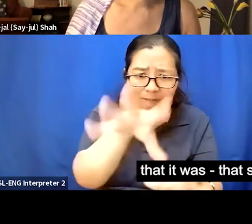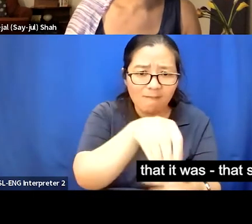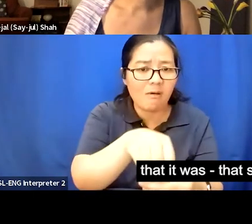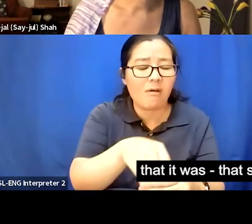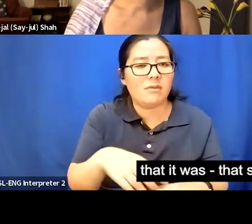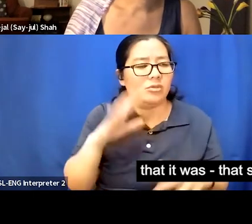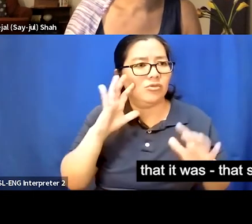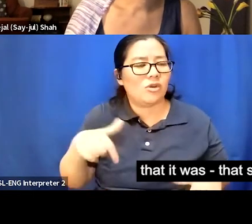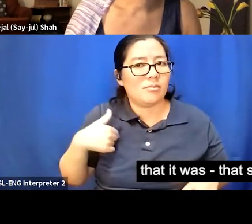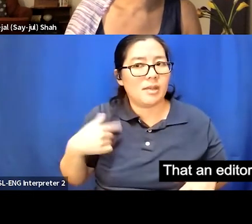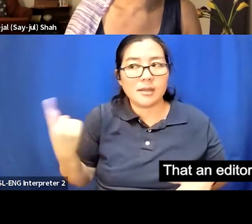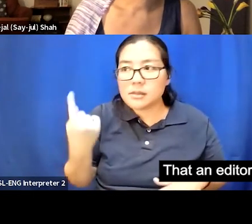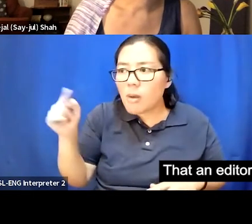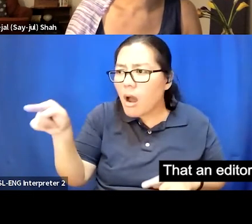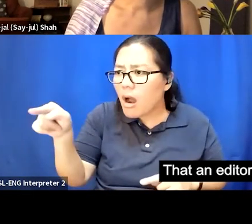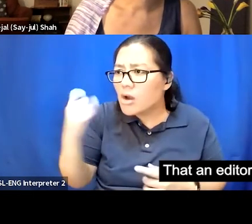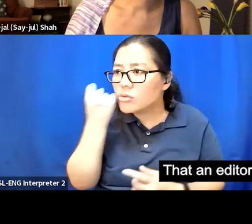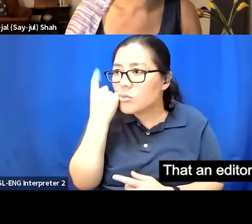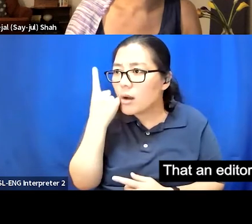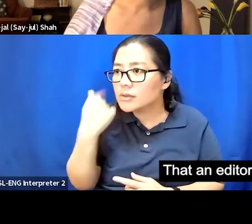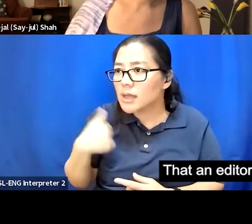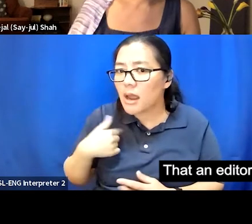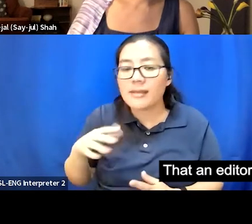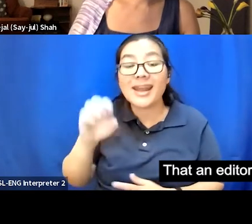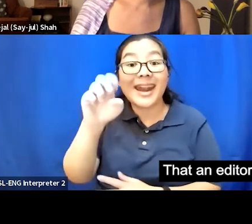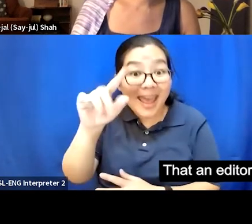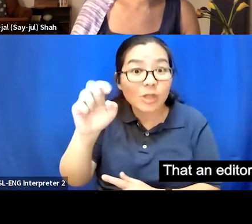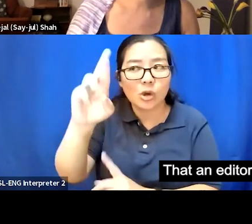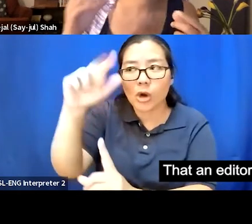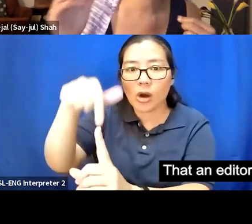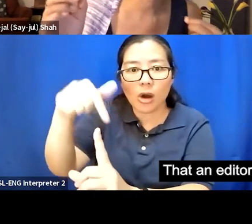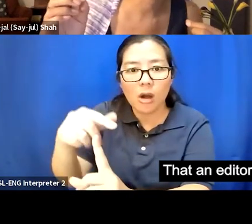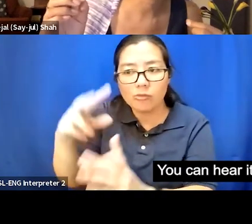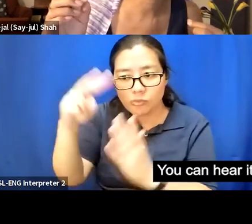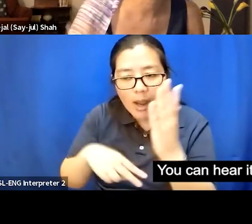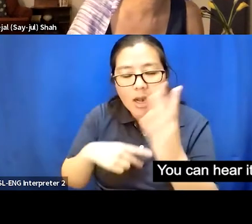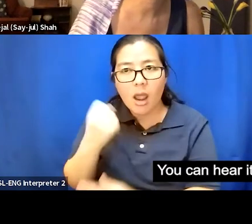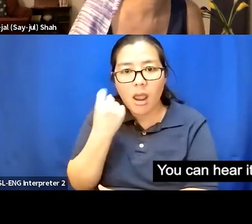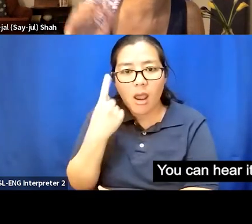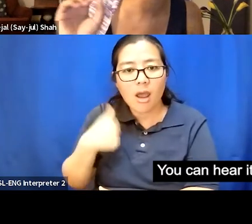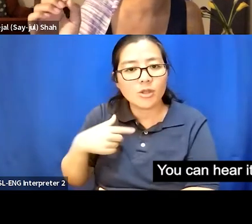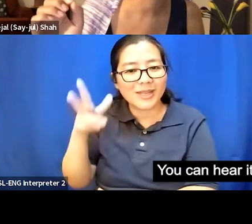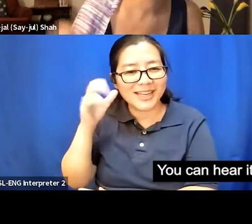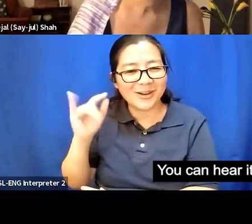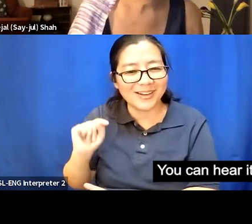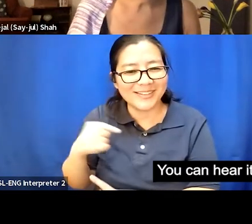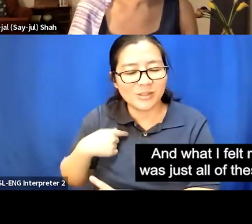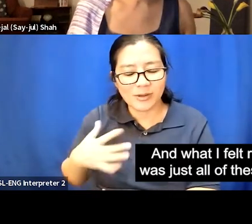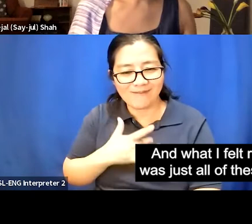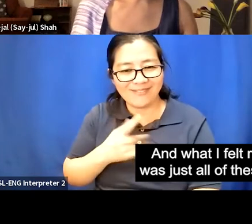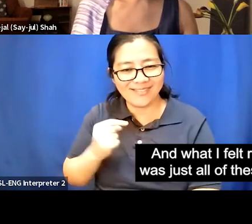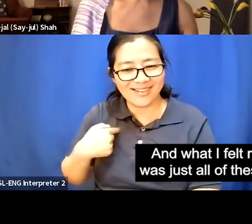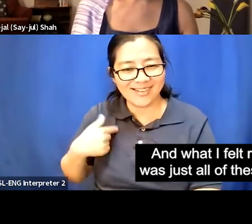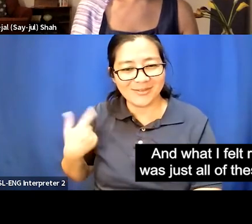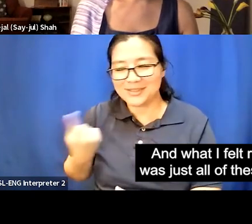that someone got it, you know, that an editor, I could hear it, right? You can hear it when something rings. And